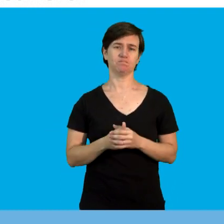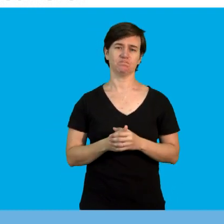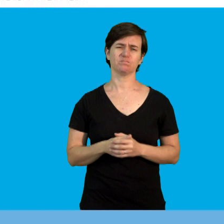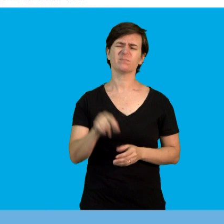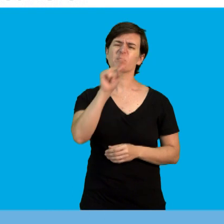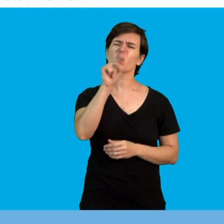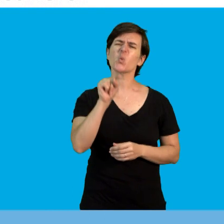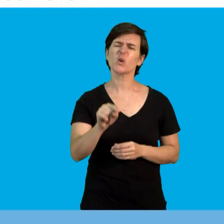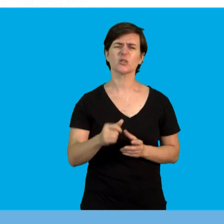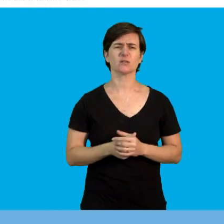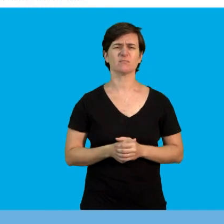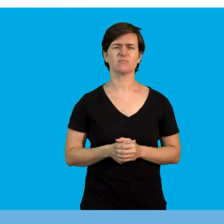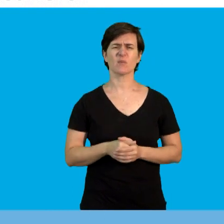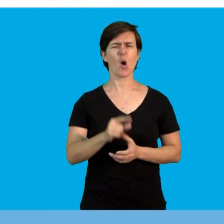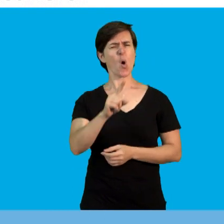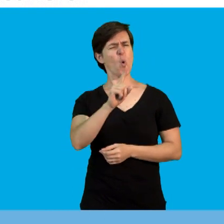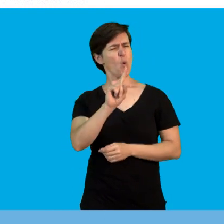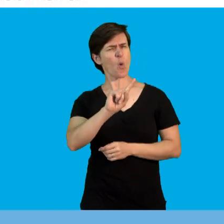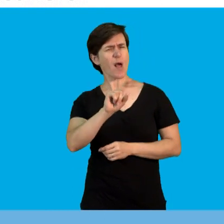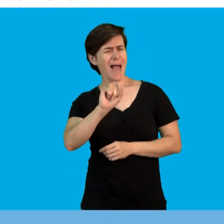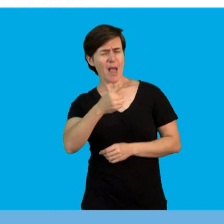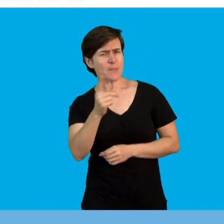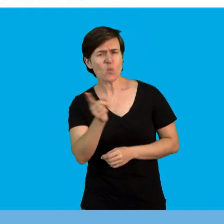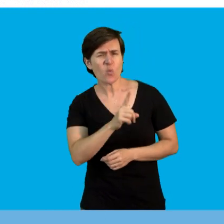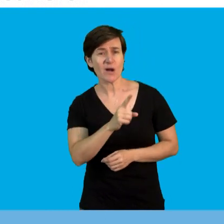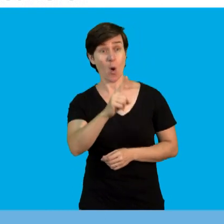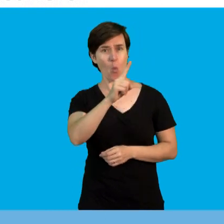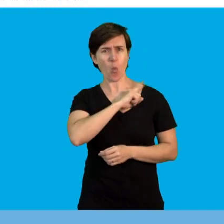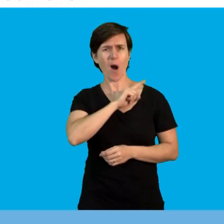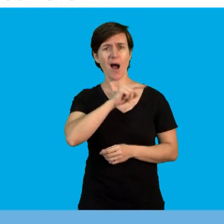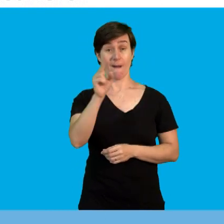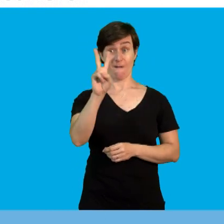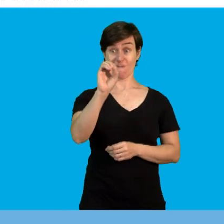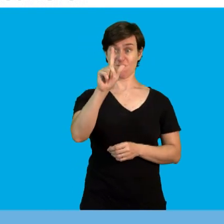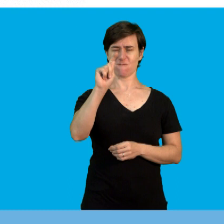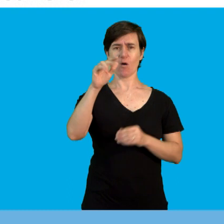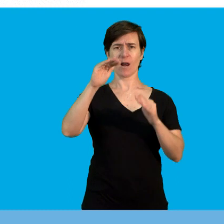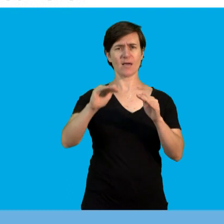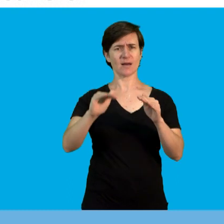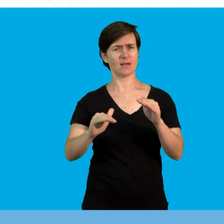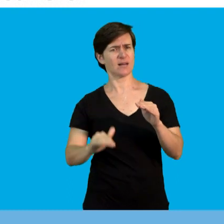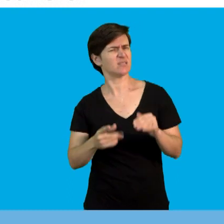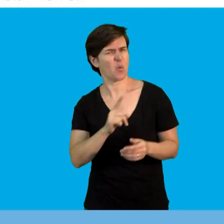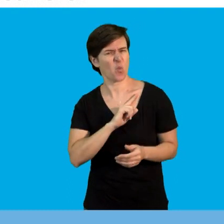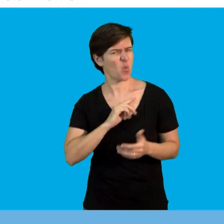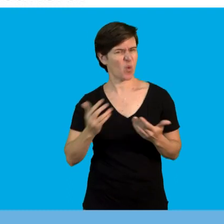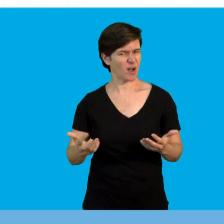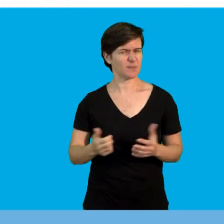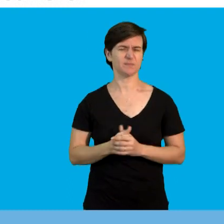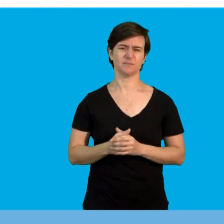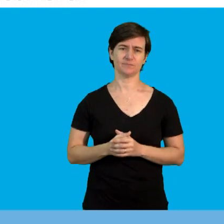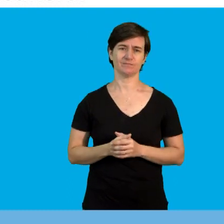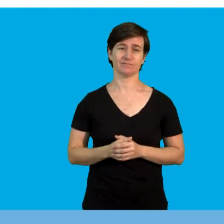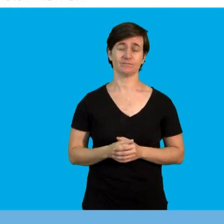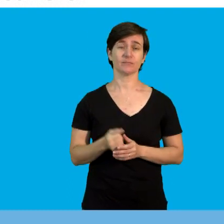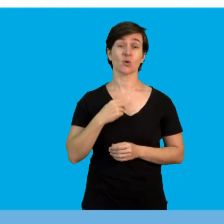Now question is, what is happening to the cell and why is this happening? We can now see